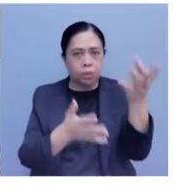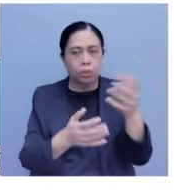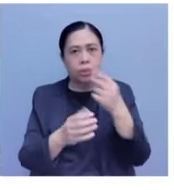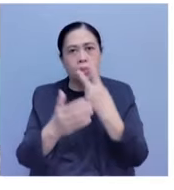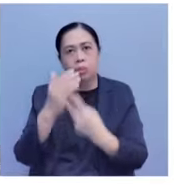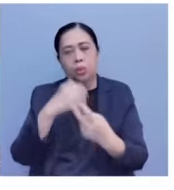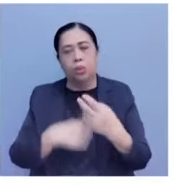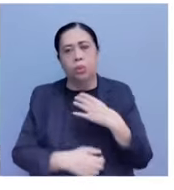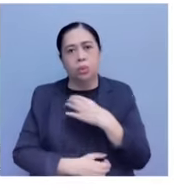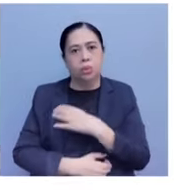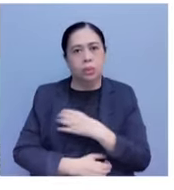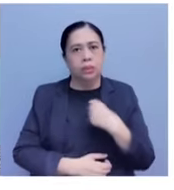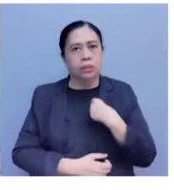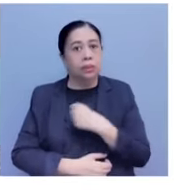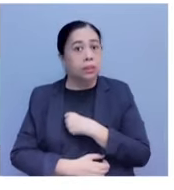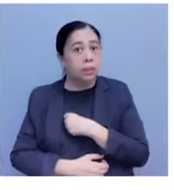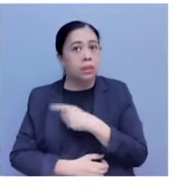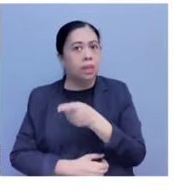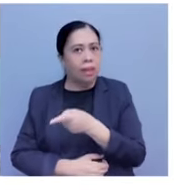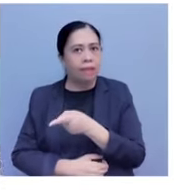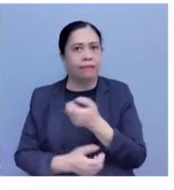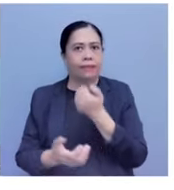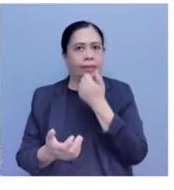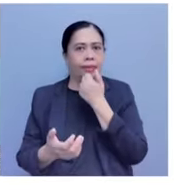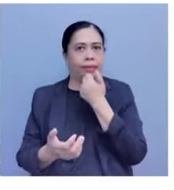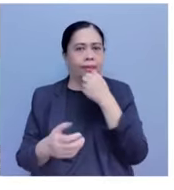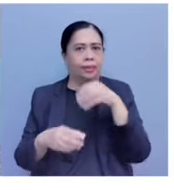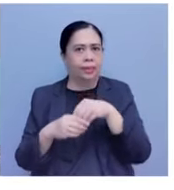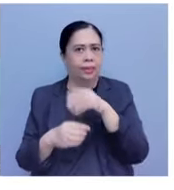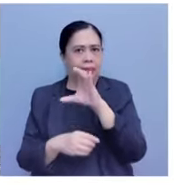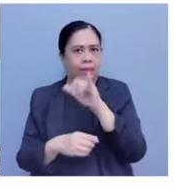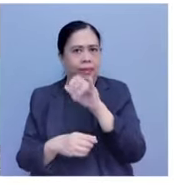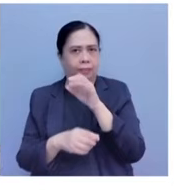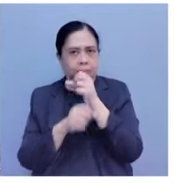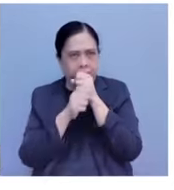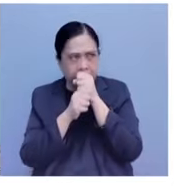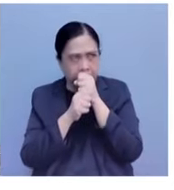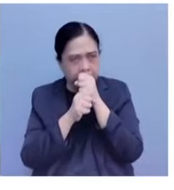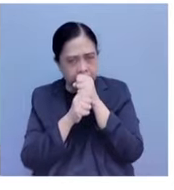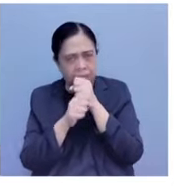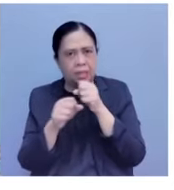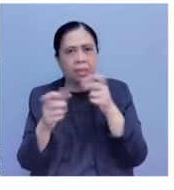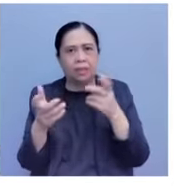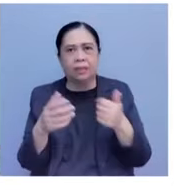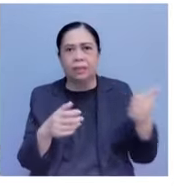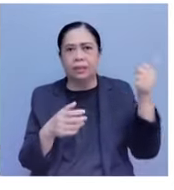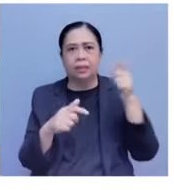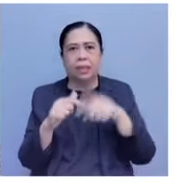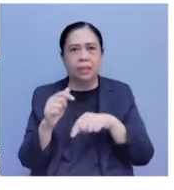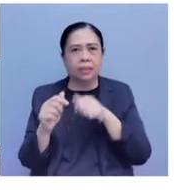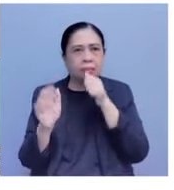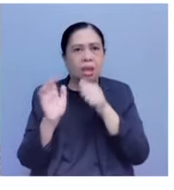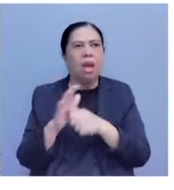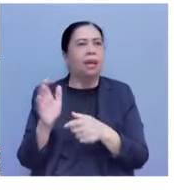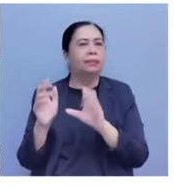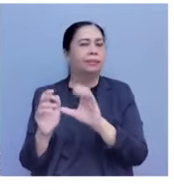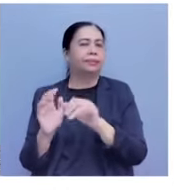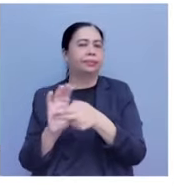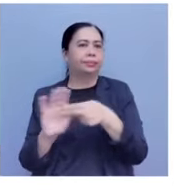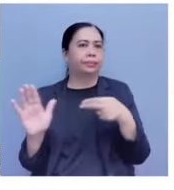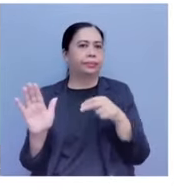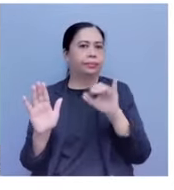of Congress that there were irregularities here. The top officials cannot